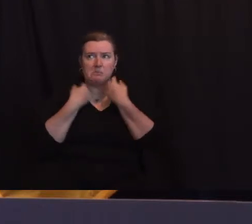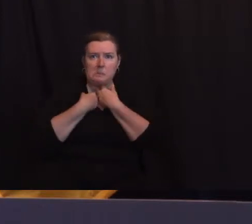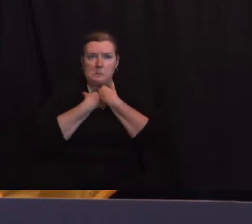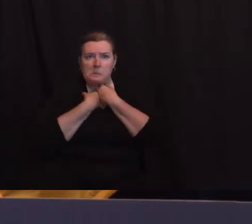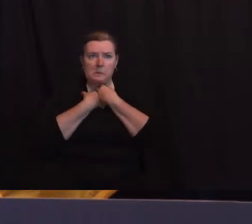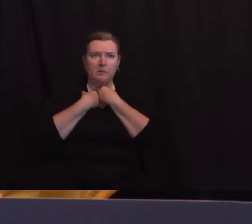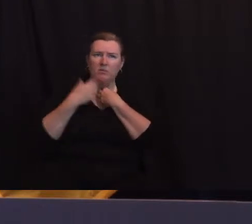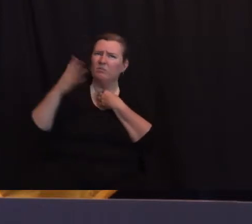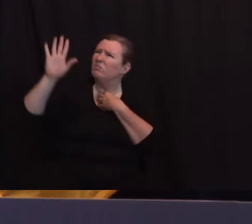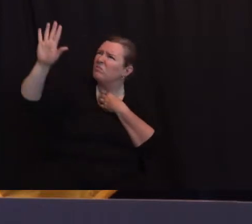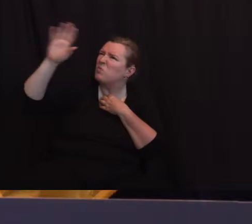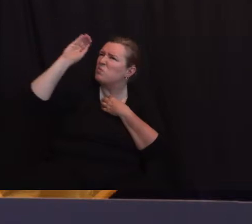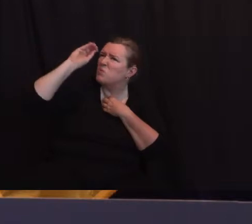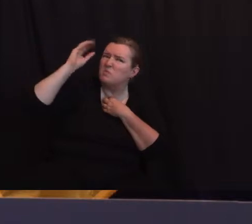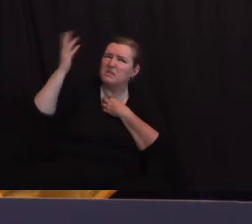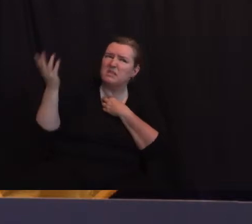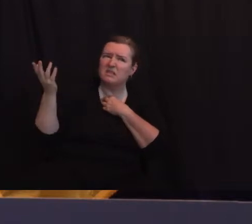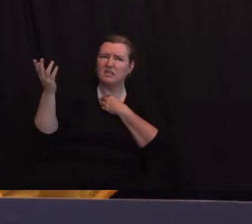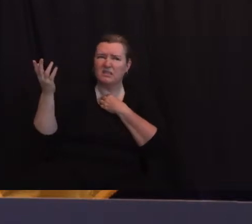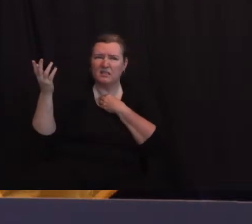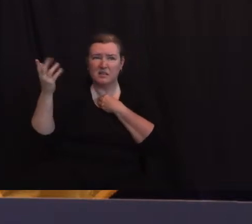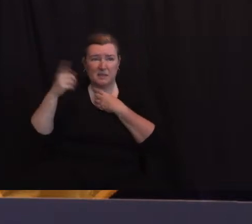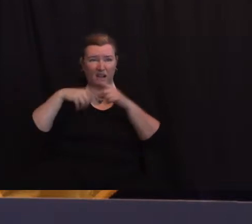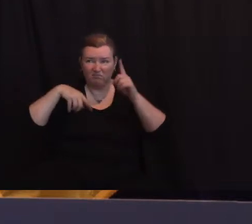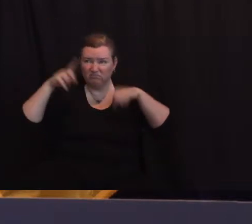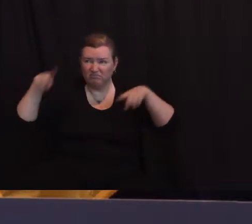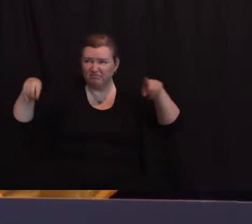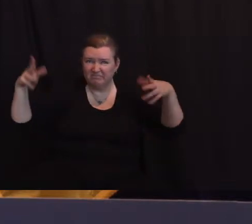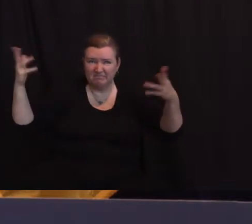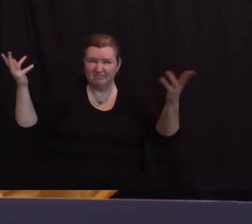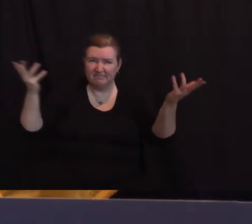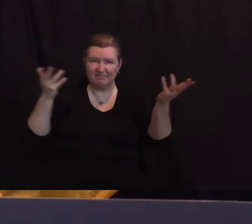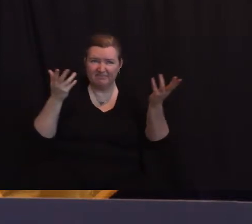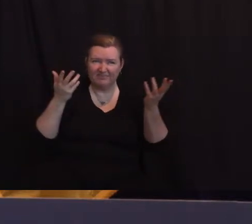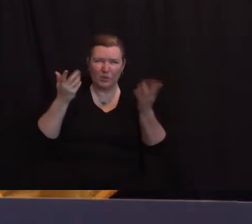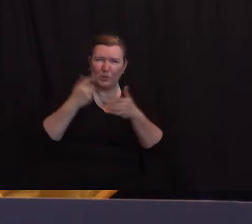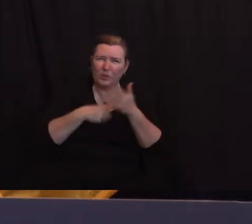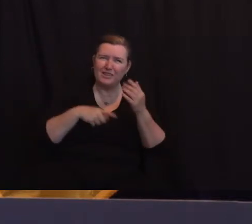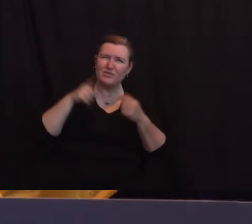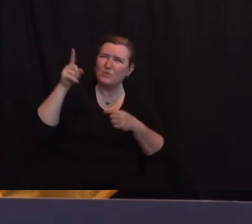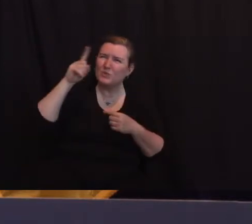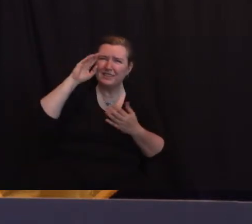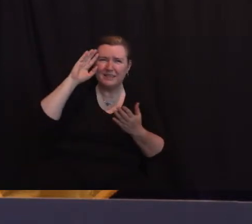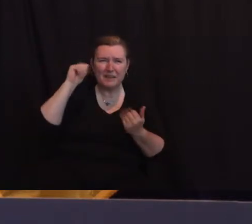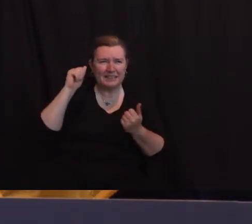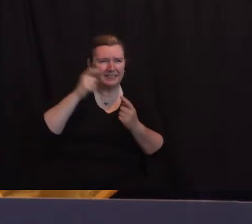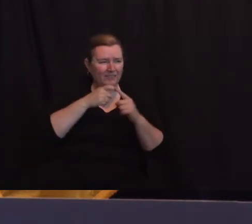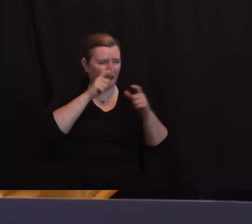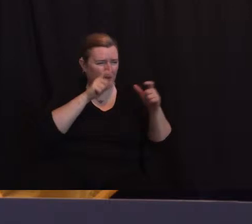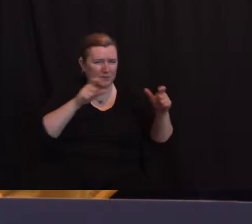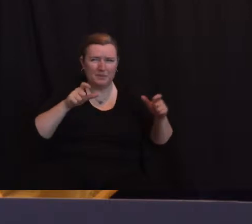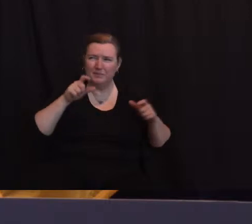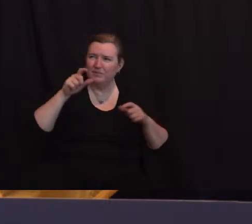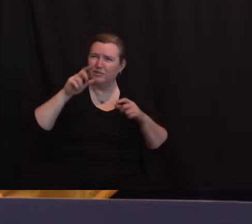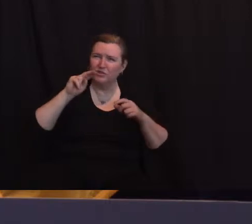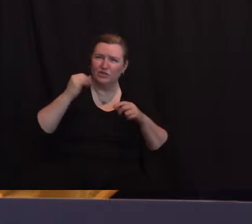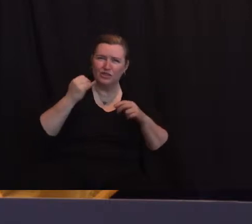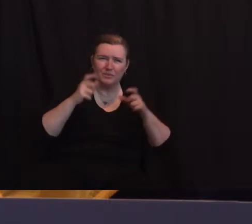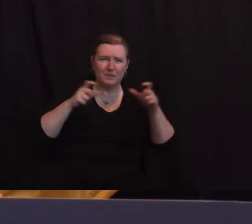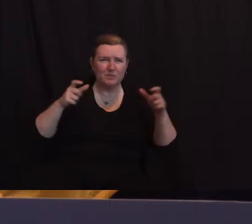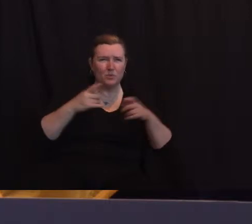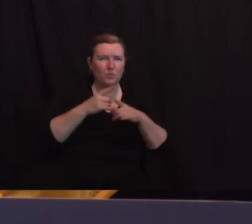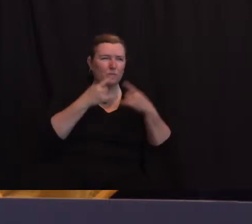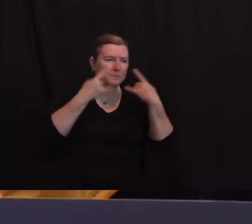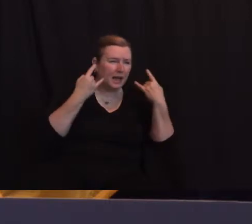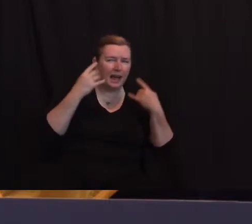your opinion about this and guidance in terms of what you're looking for from the people of New Jersey about wearing a mask outside